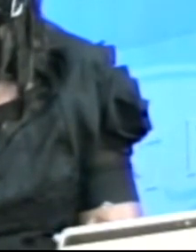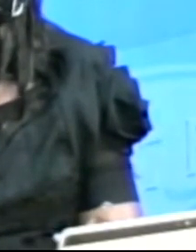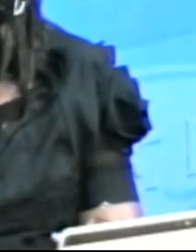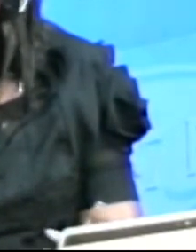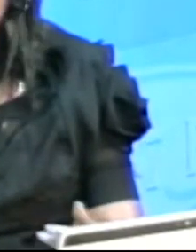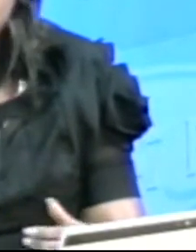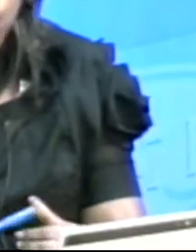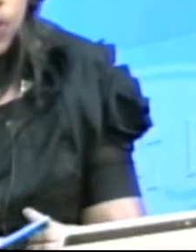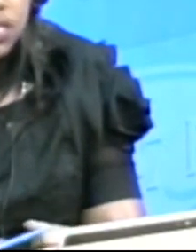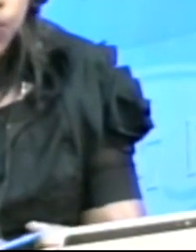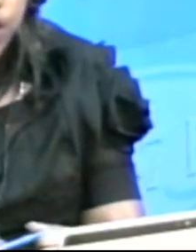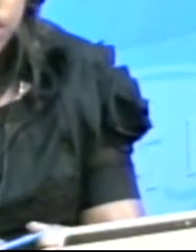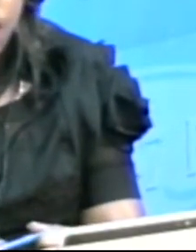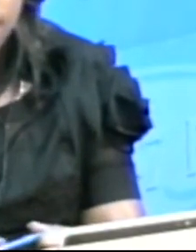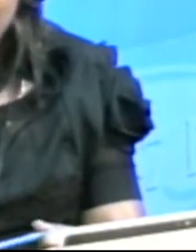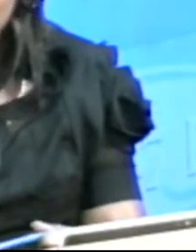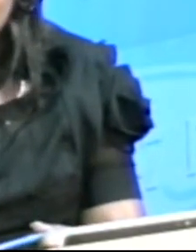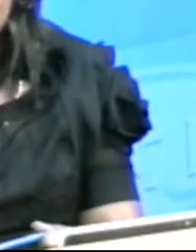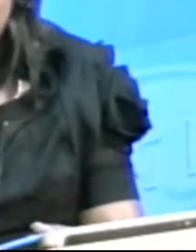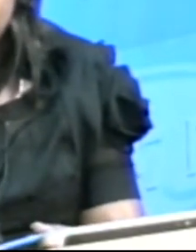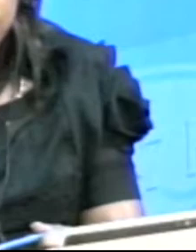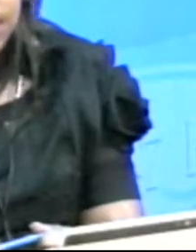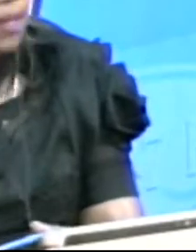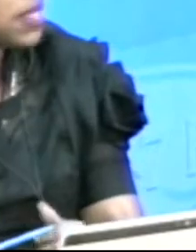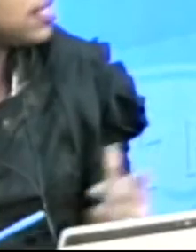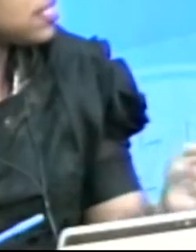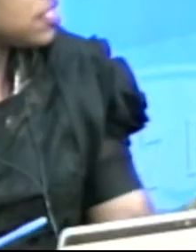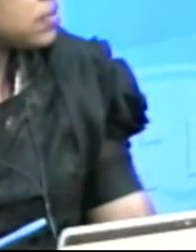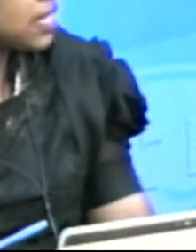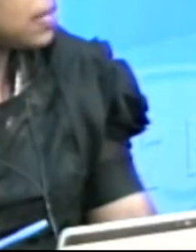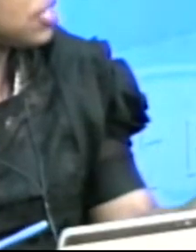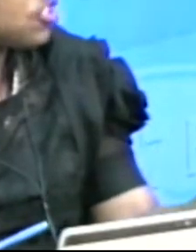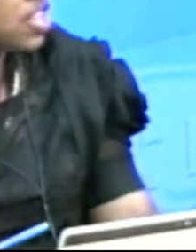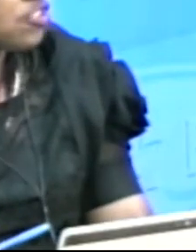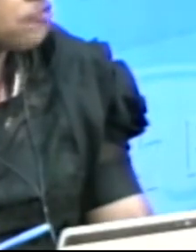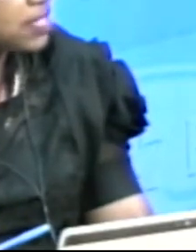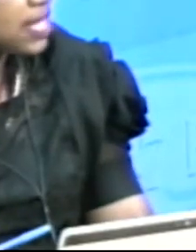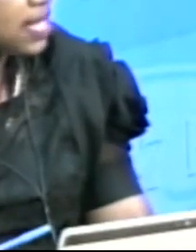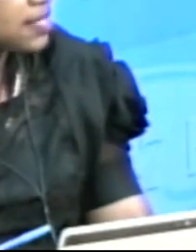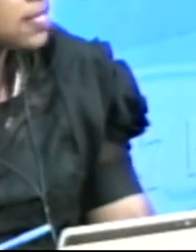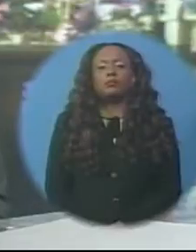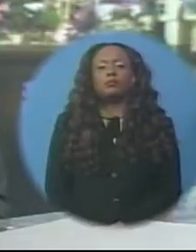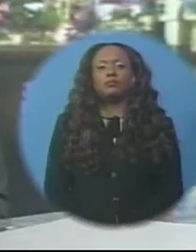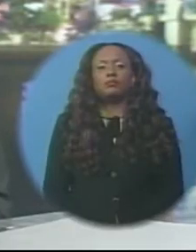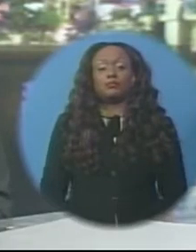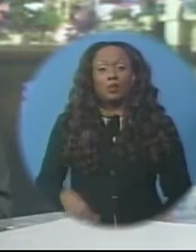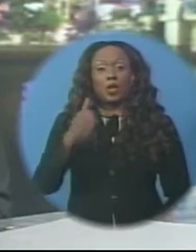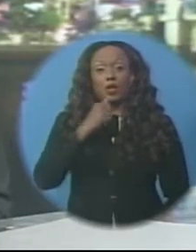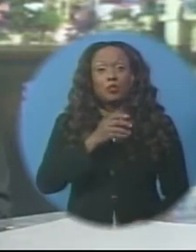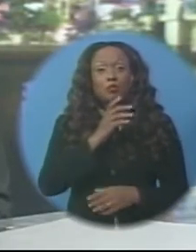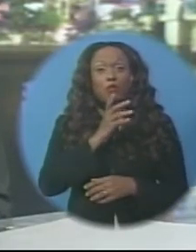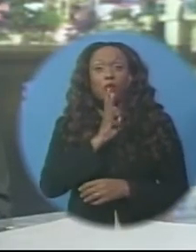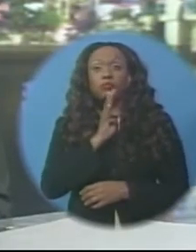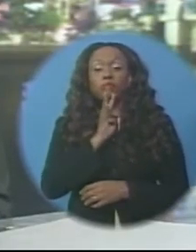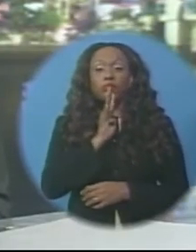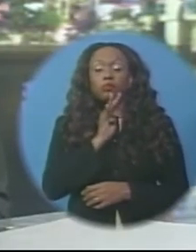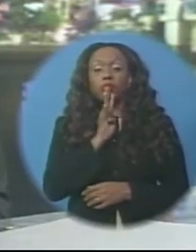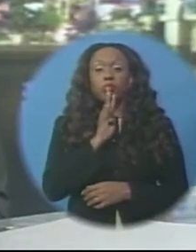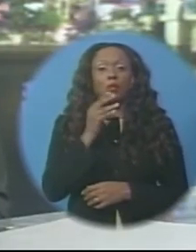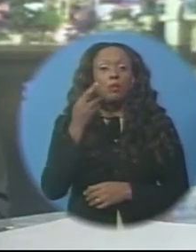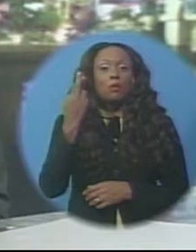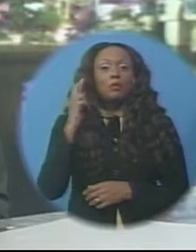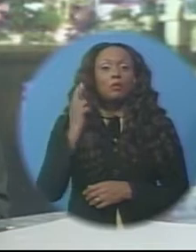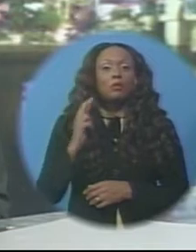funding agency to host a workshop looking at those same things in terms of climate change and resilience. Ms. Clark was a guest